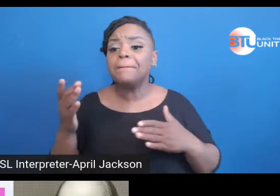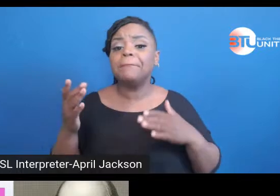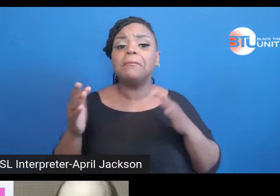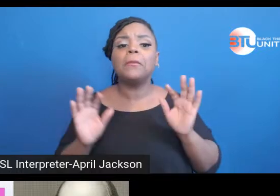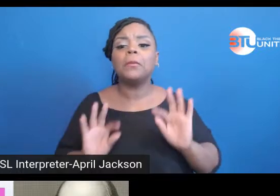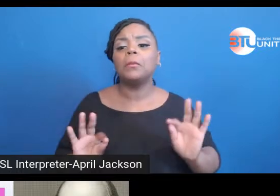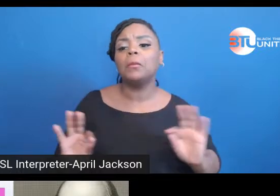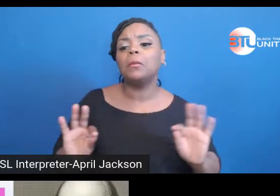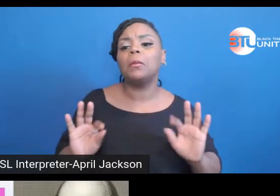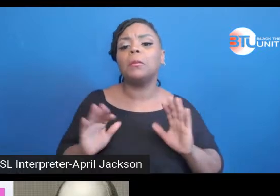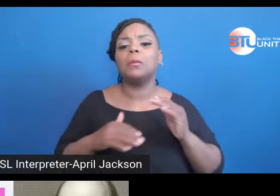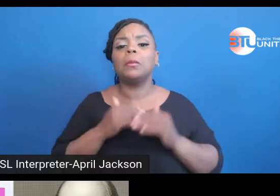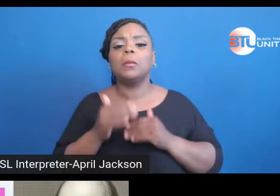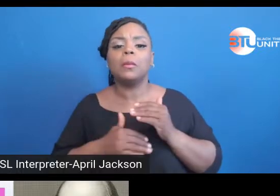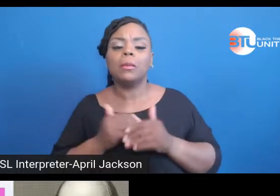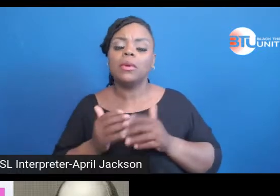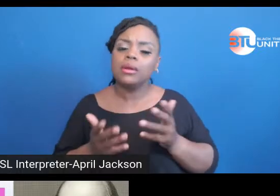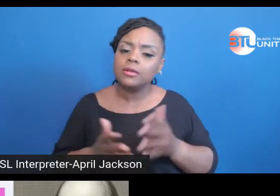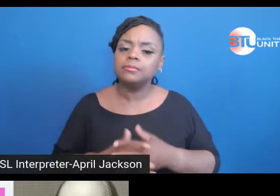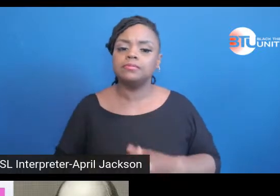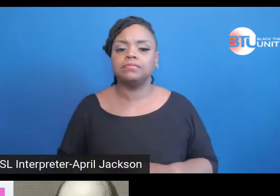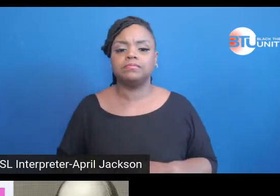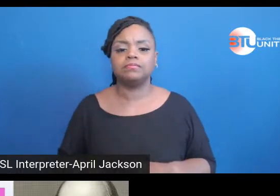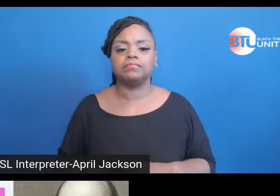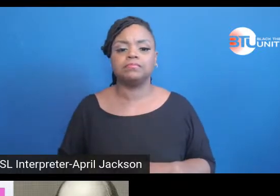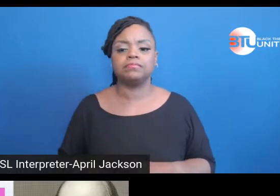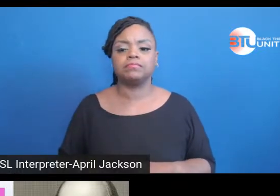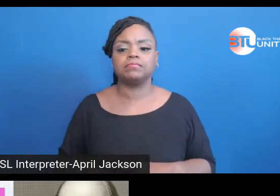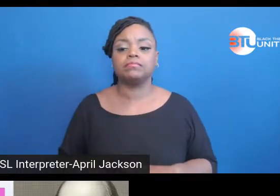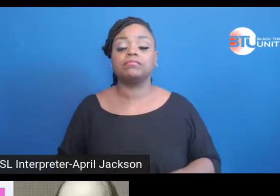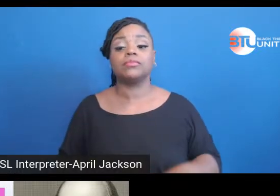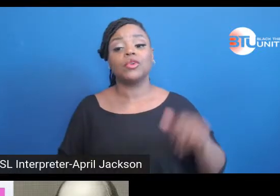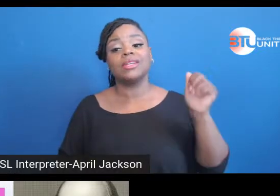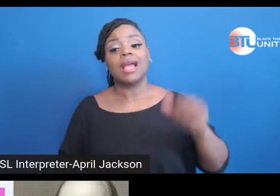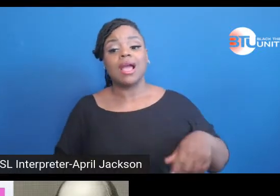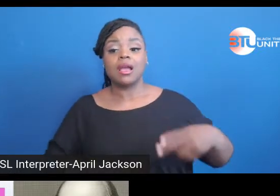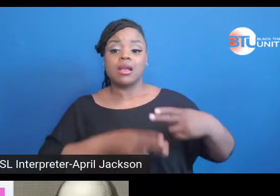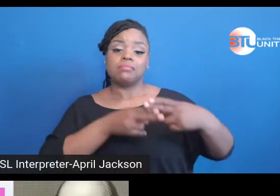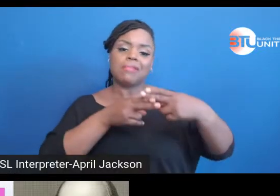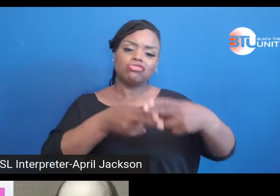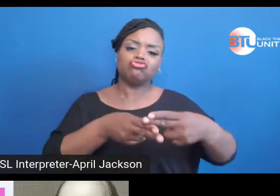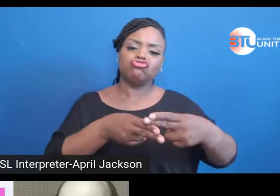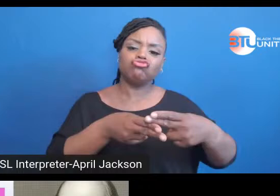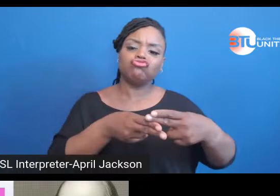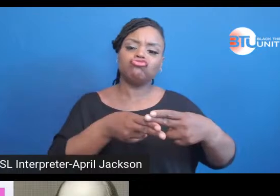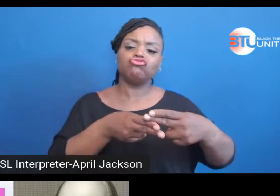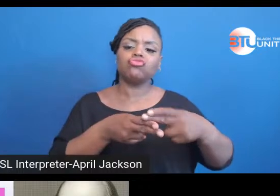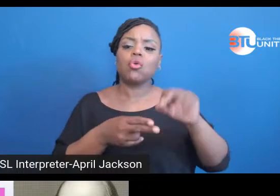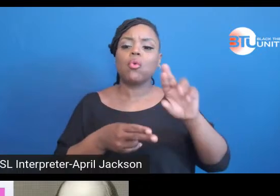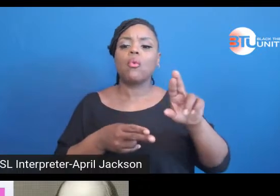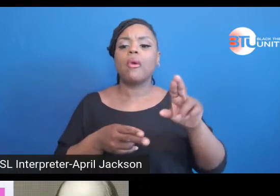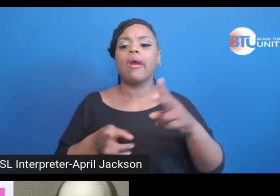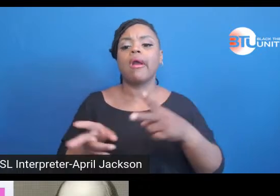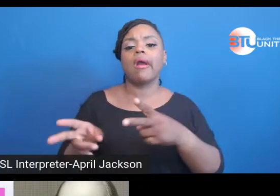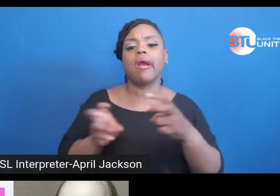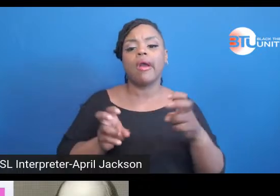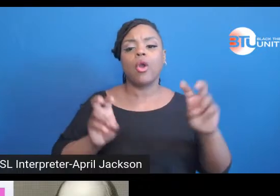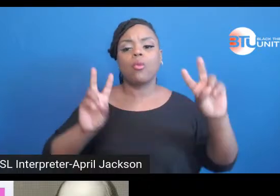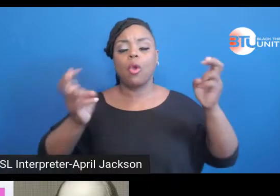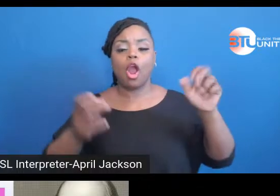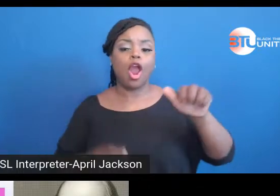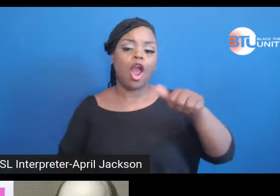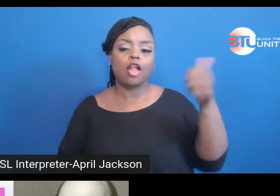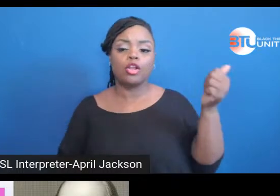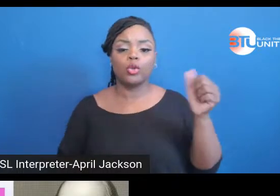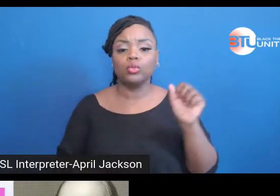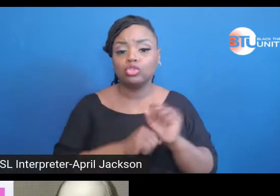There's some room to mention or quote from other works, but it's a